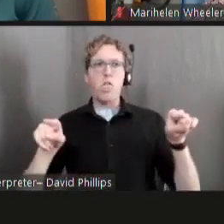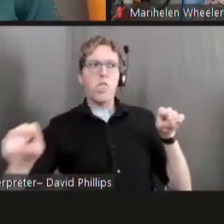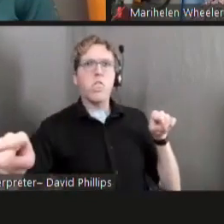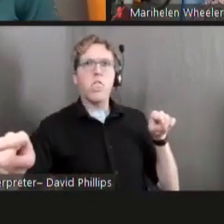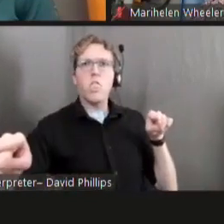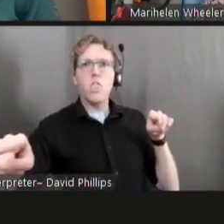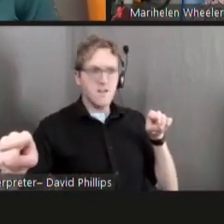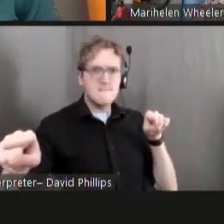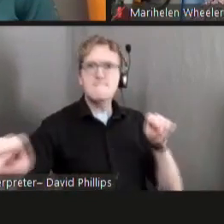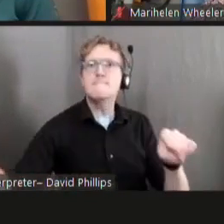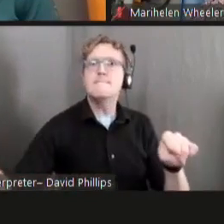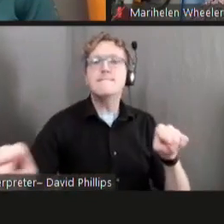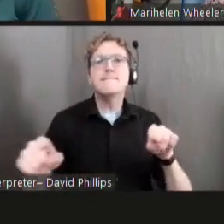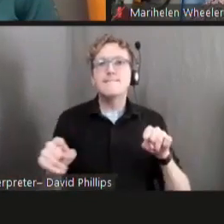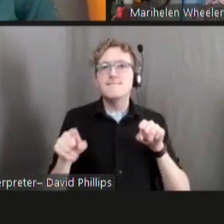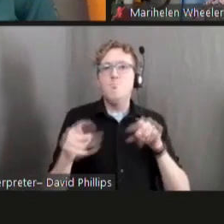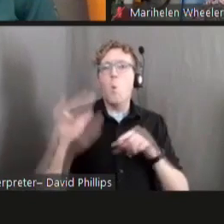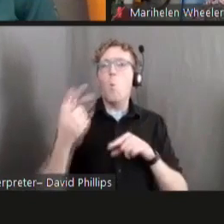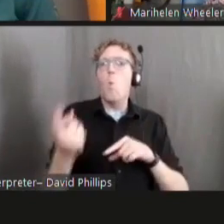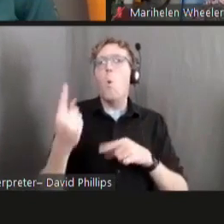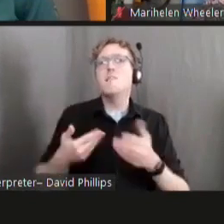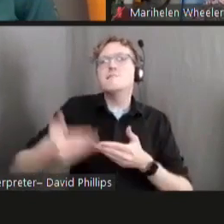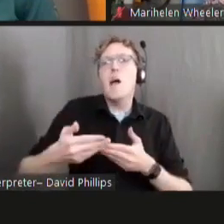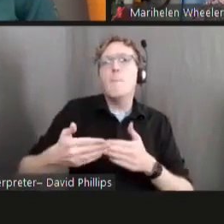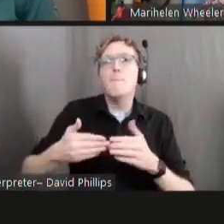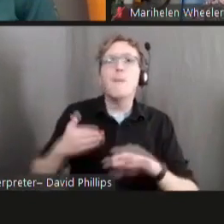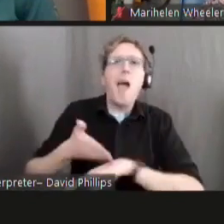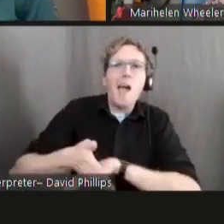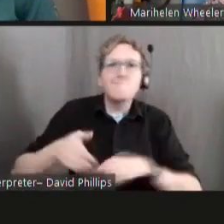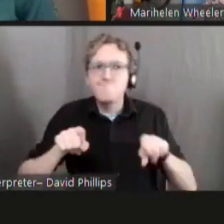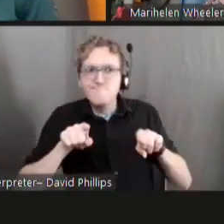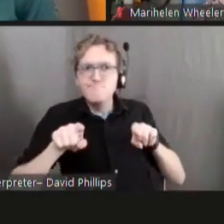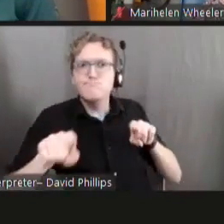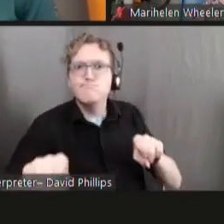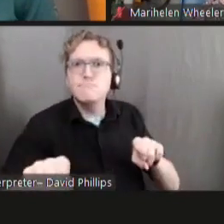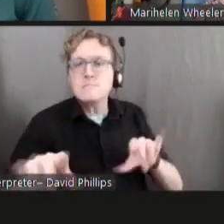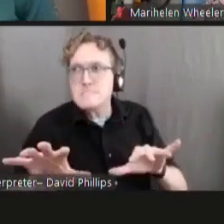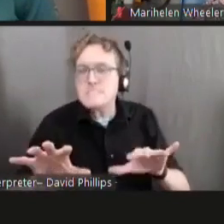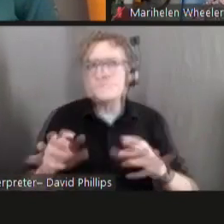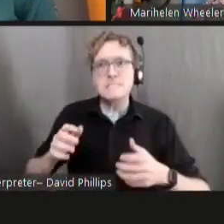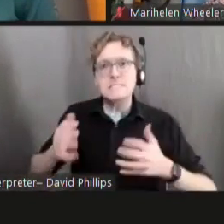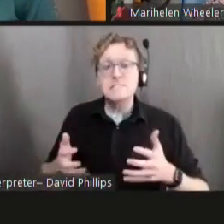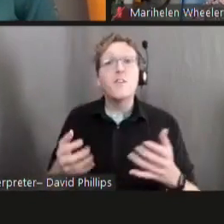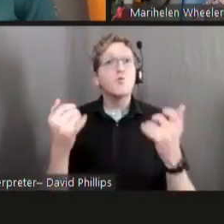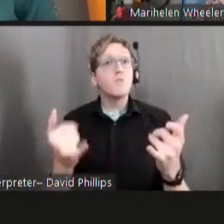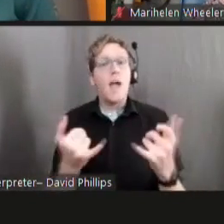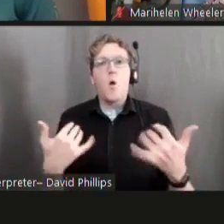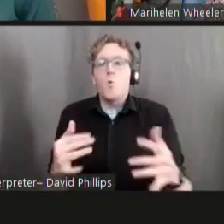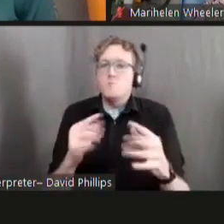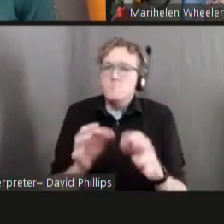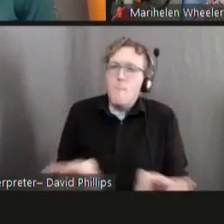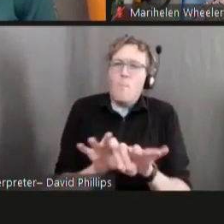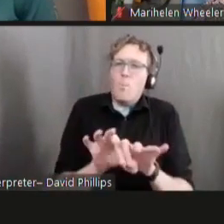step ahead of us. So right now, more than ever, is paramount, in